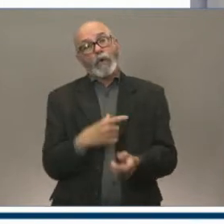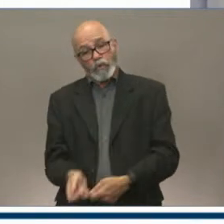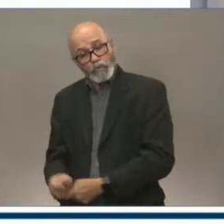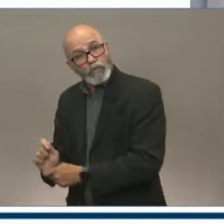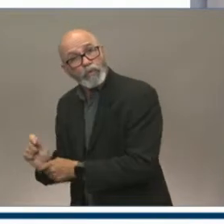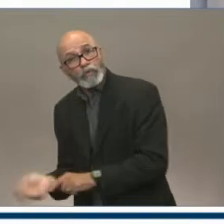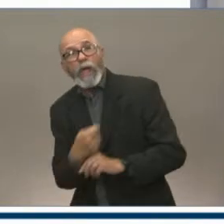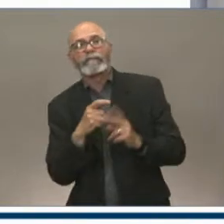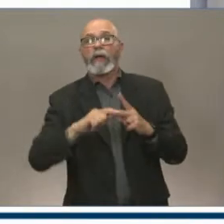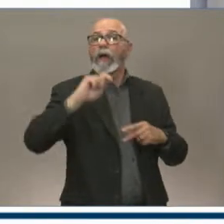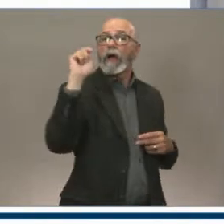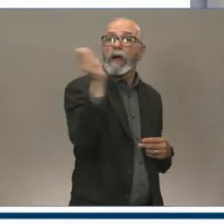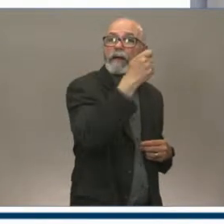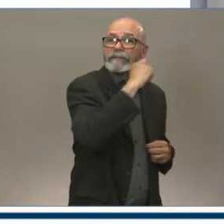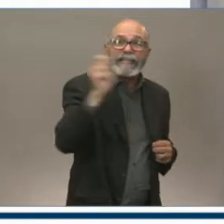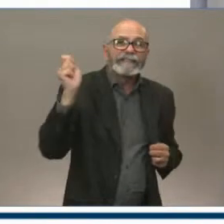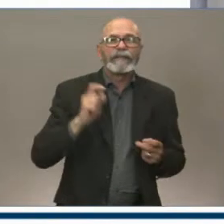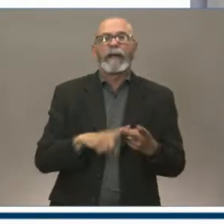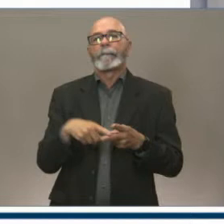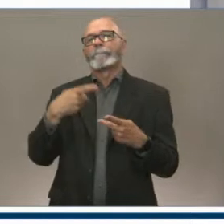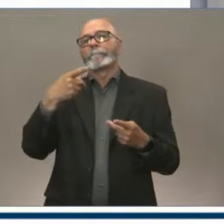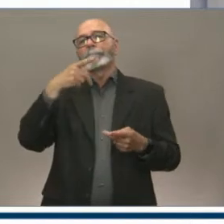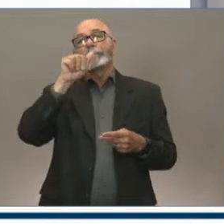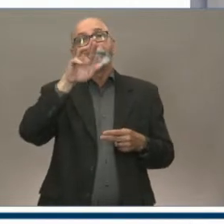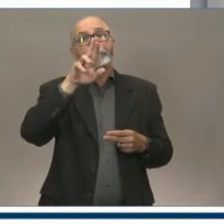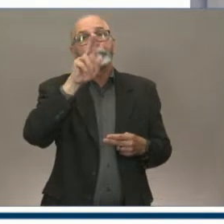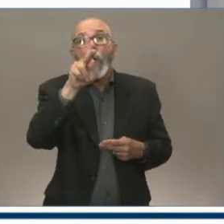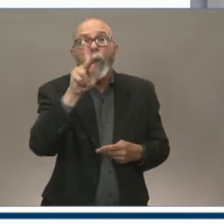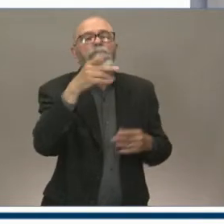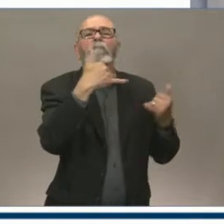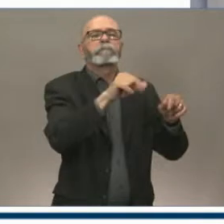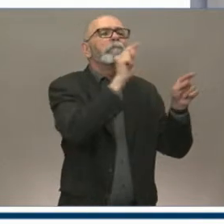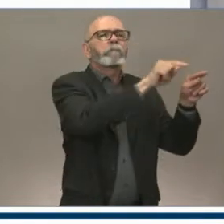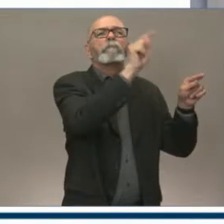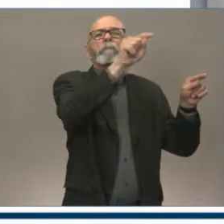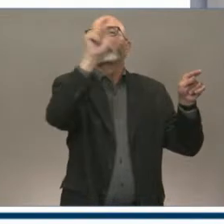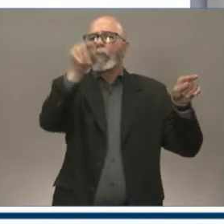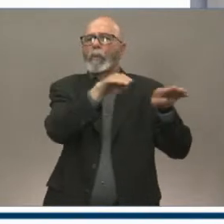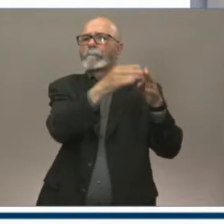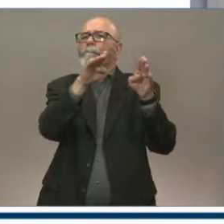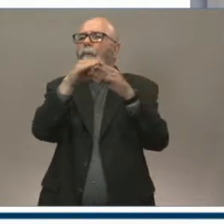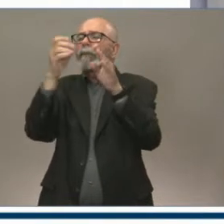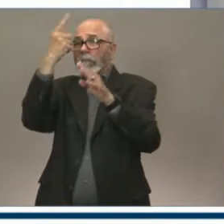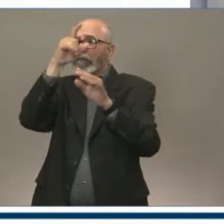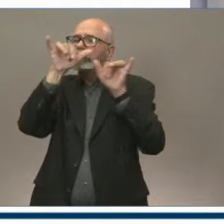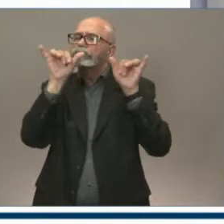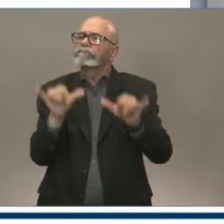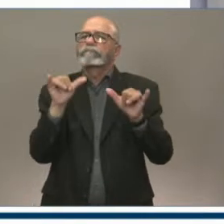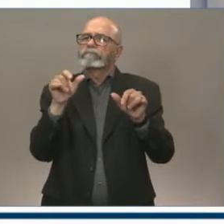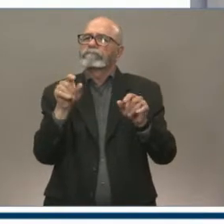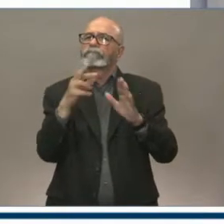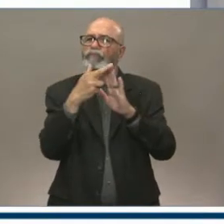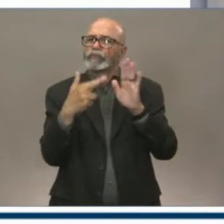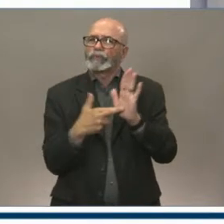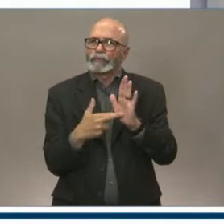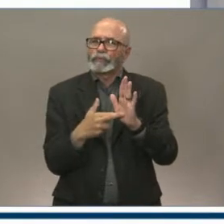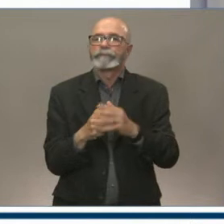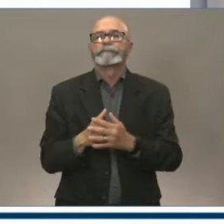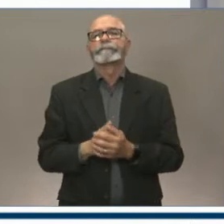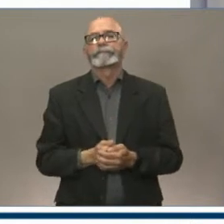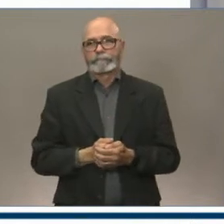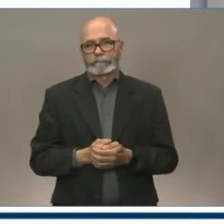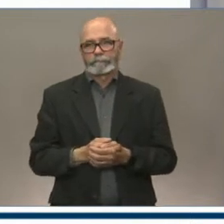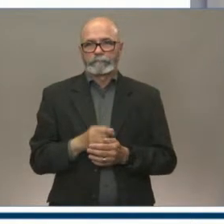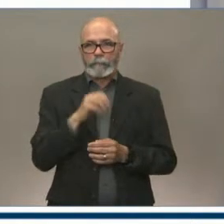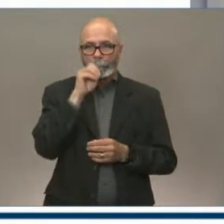and all parks will remain open as long as all of them follow public health protocols. And just for clarity,